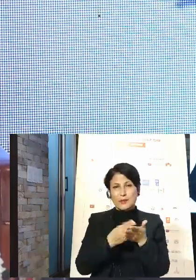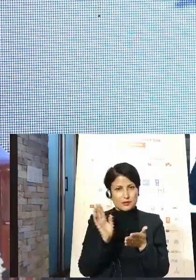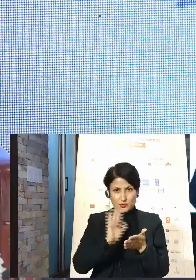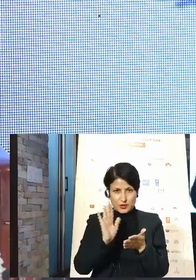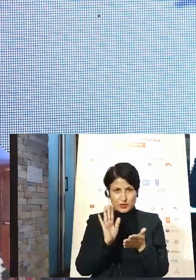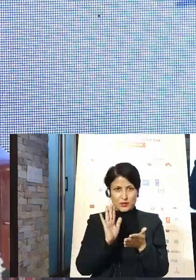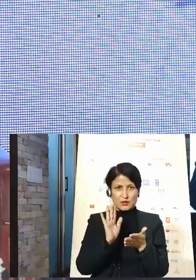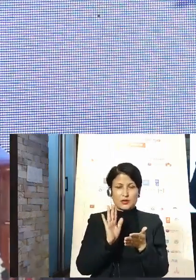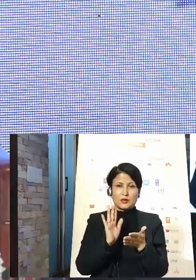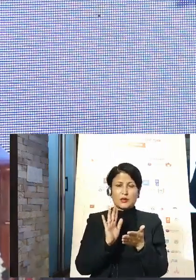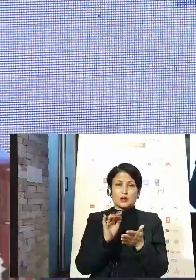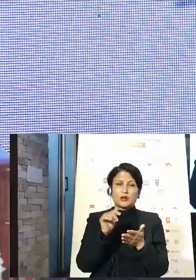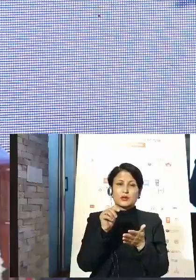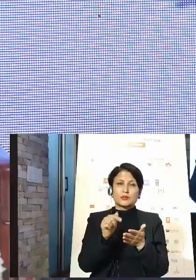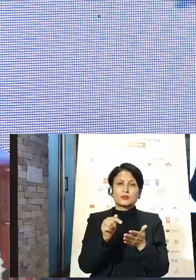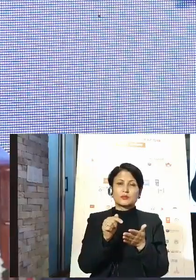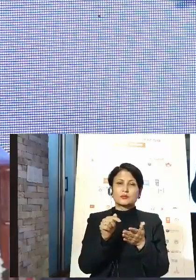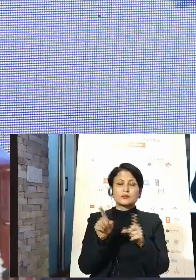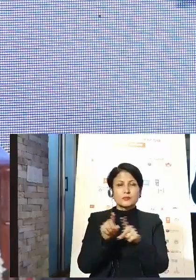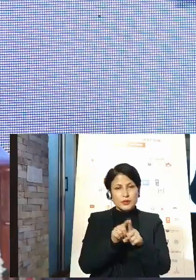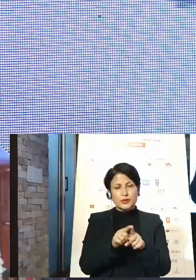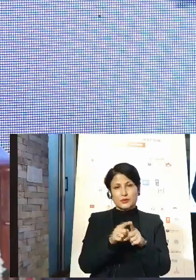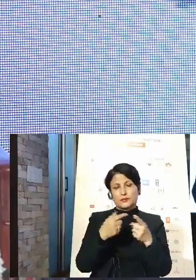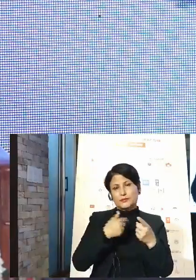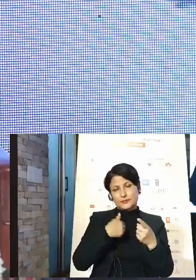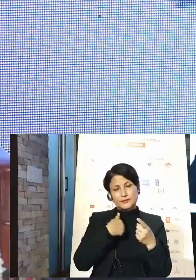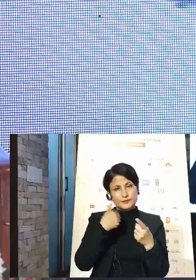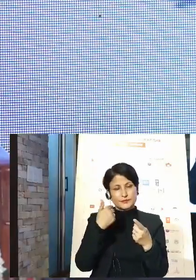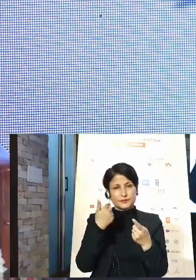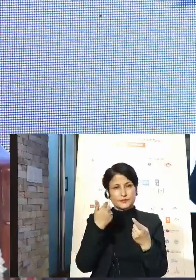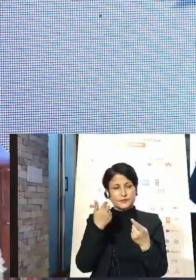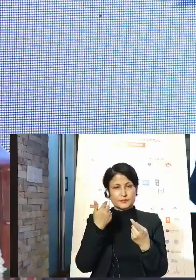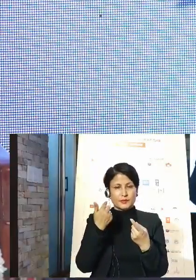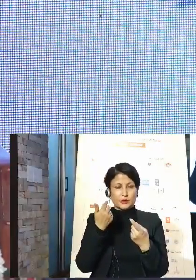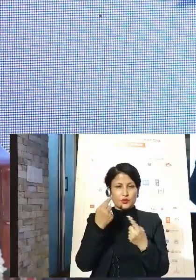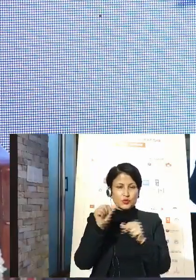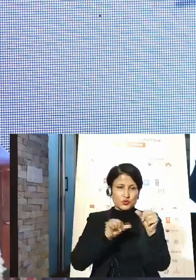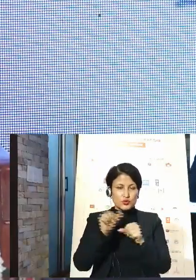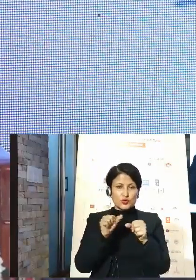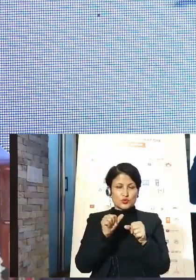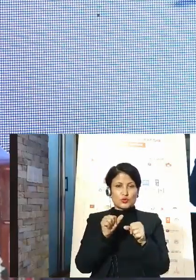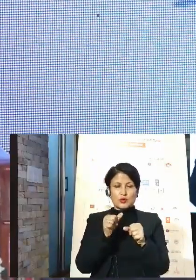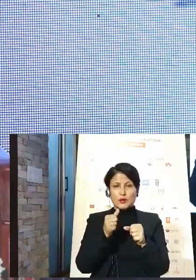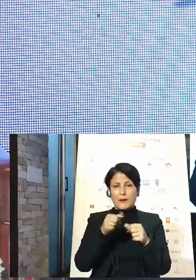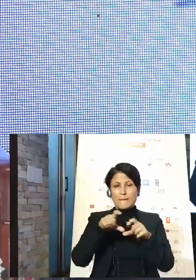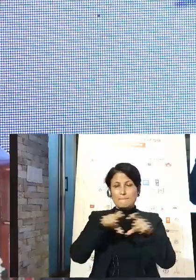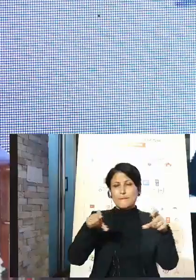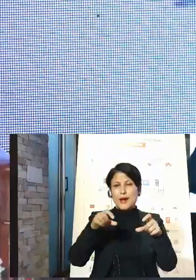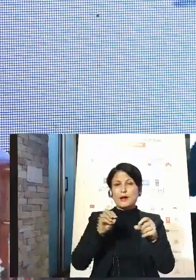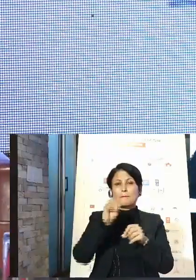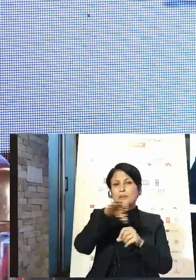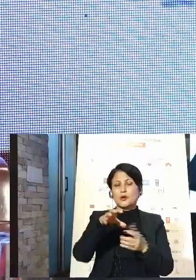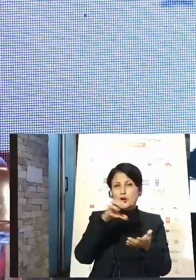the wide meaning of image, so also the dispenser of pad, it's a visual Also because you can see the